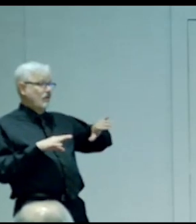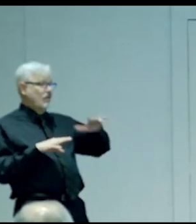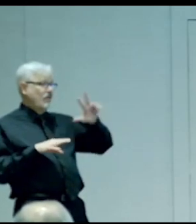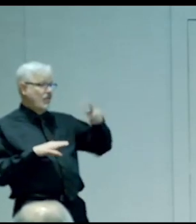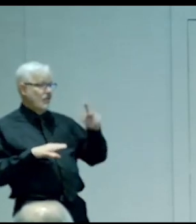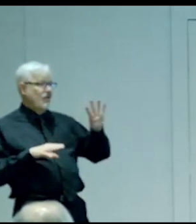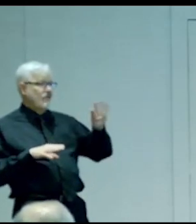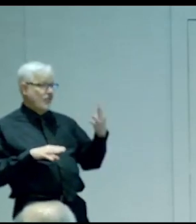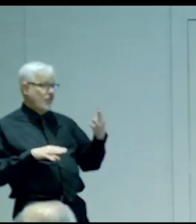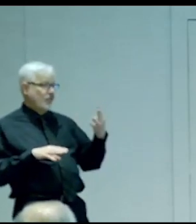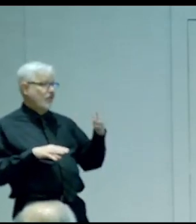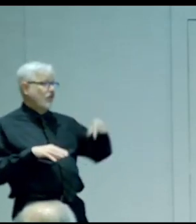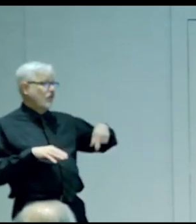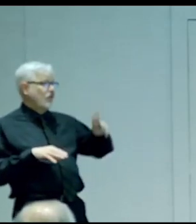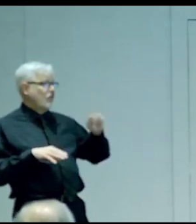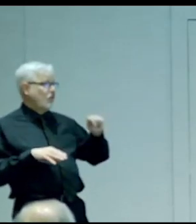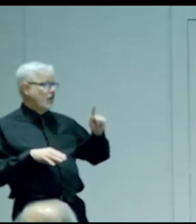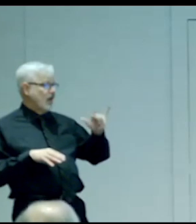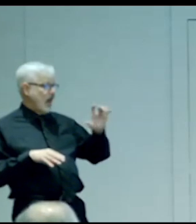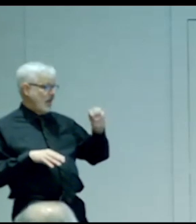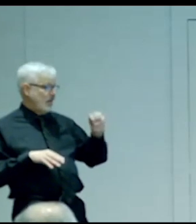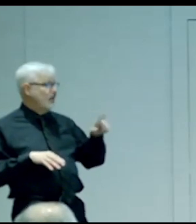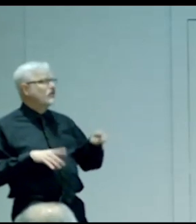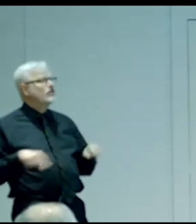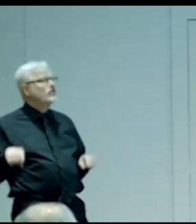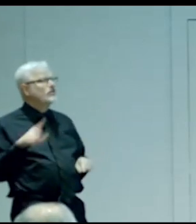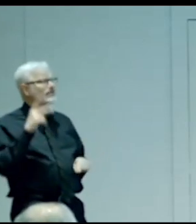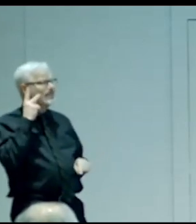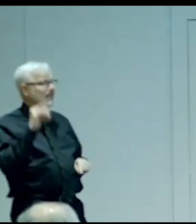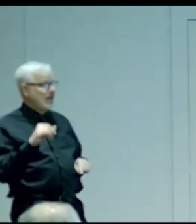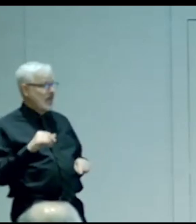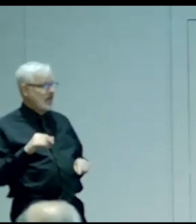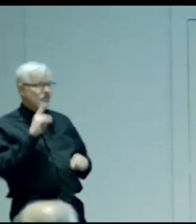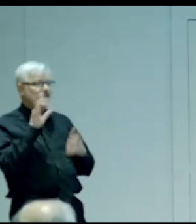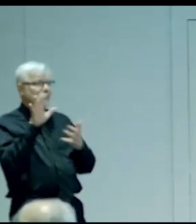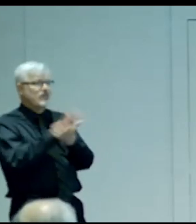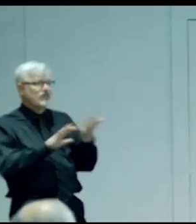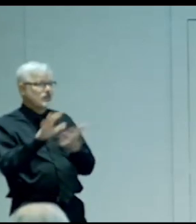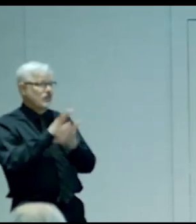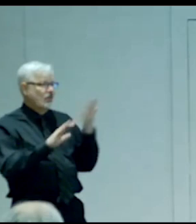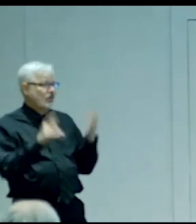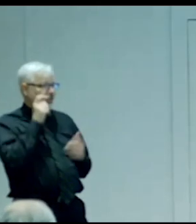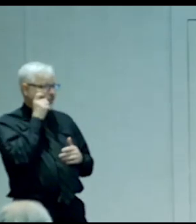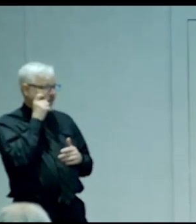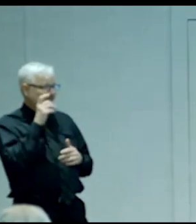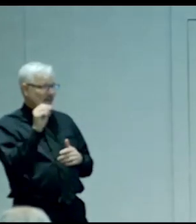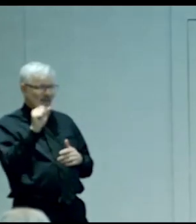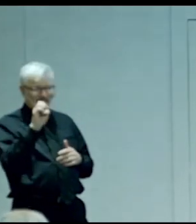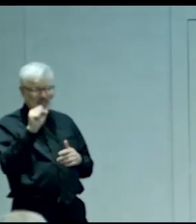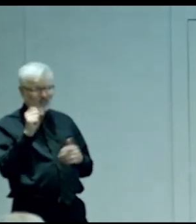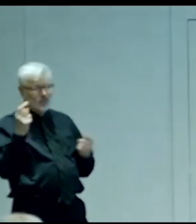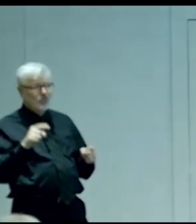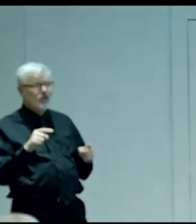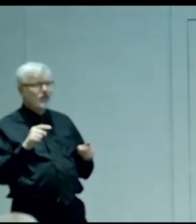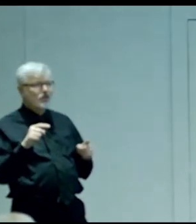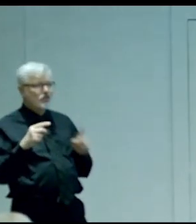fourth quartiles, the lower quartiles. So you see that is a mixture of race and SES when you look at it